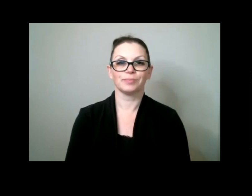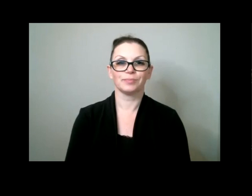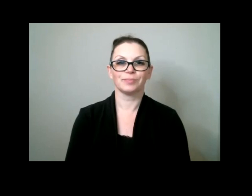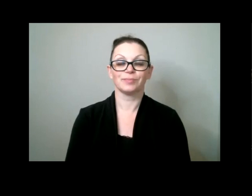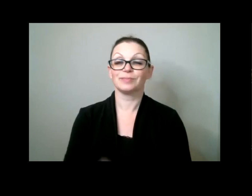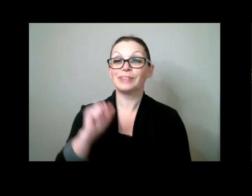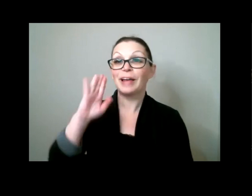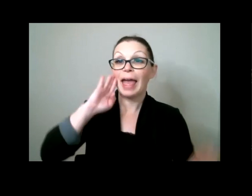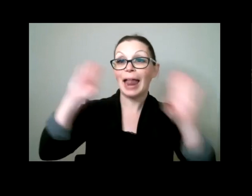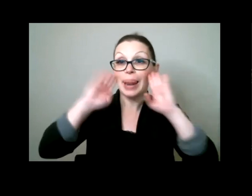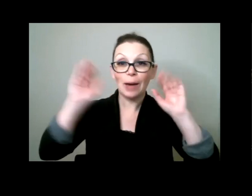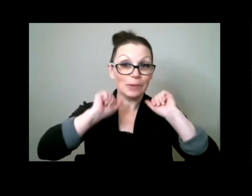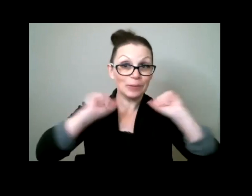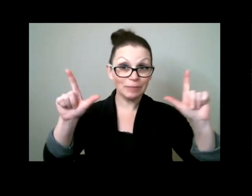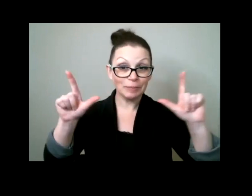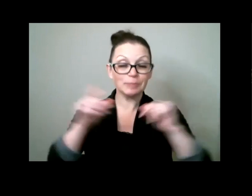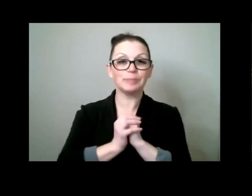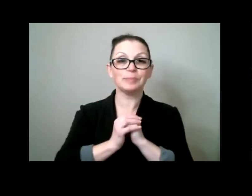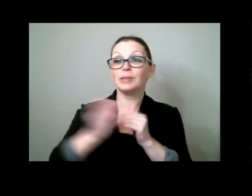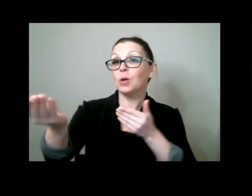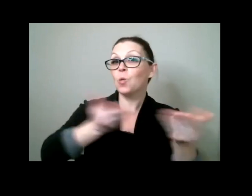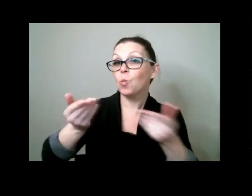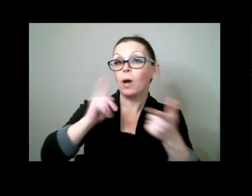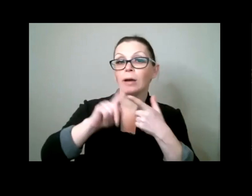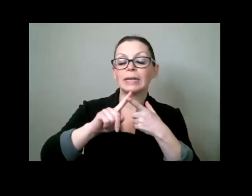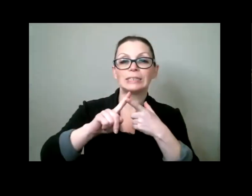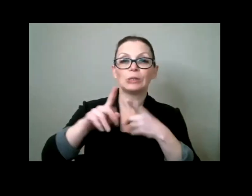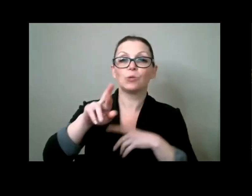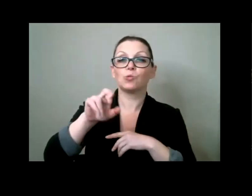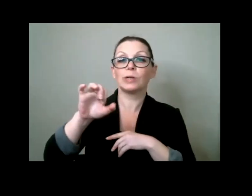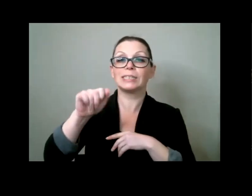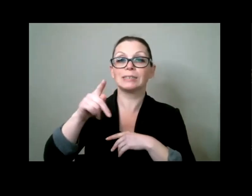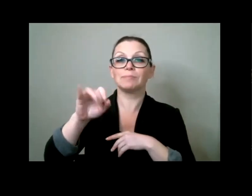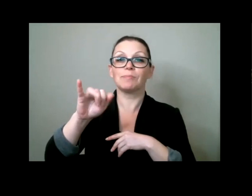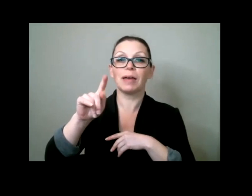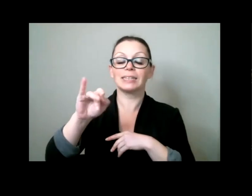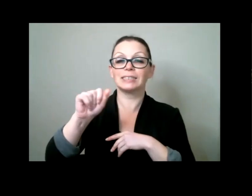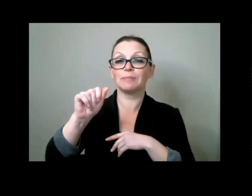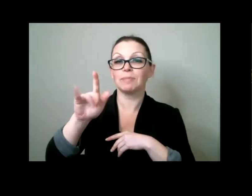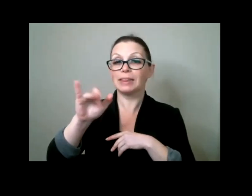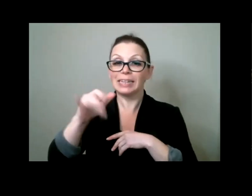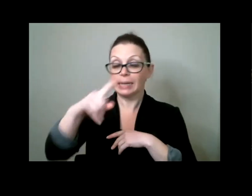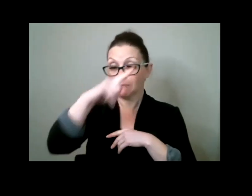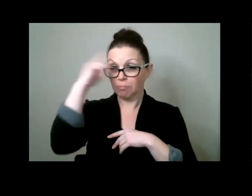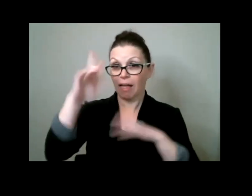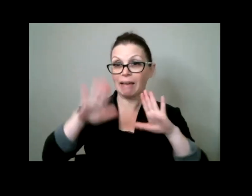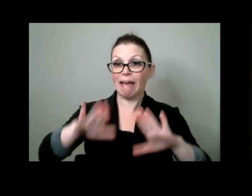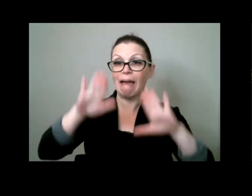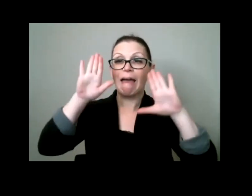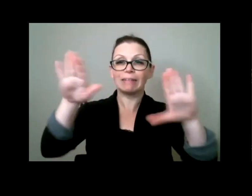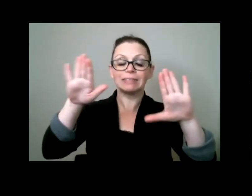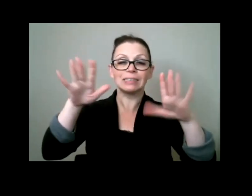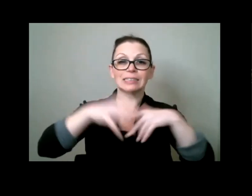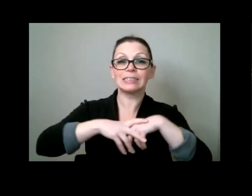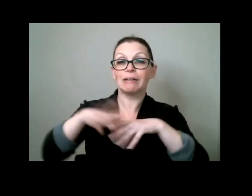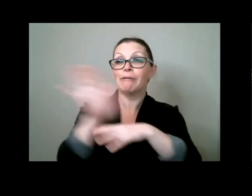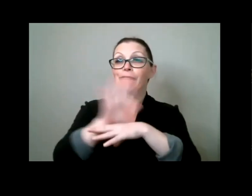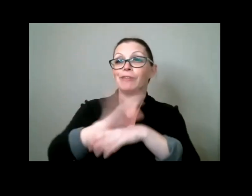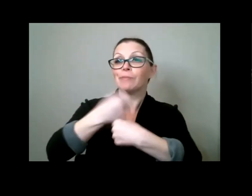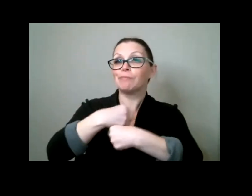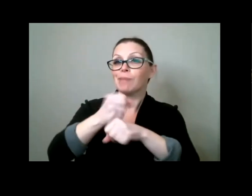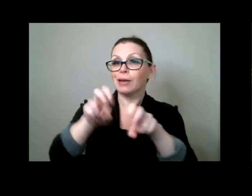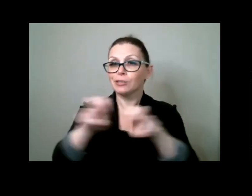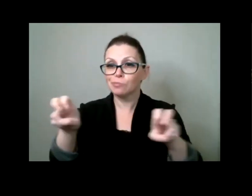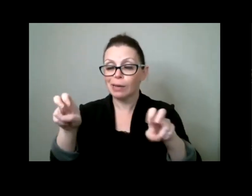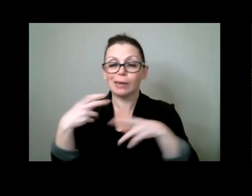So, hello everyone. Welcome to RespectAbility's Black Excellent Filmmakers panel in honor of Black History Month.